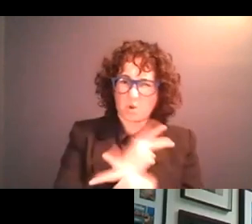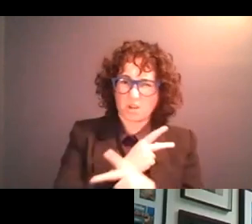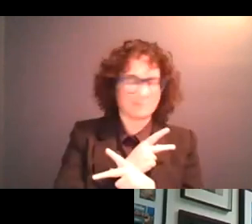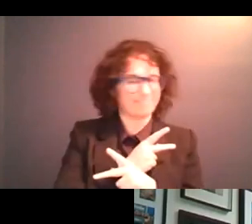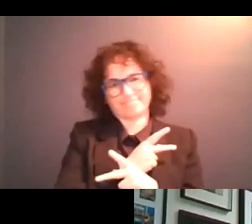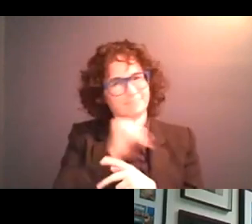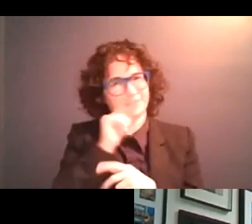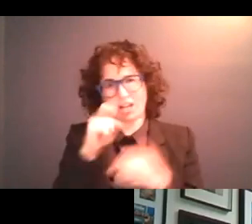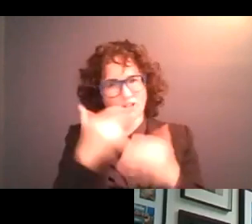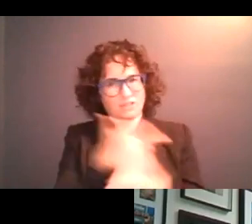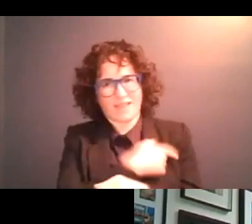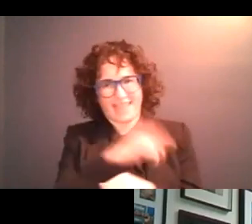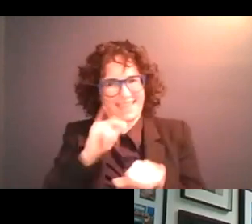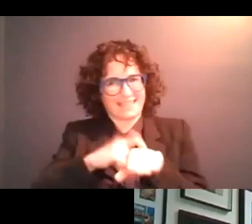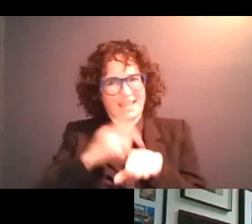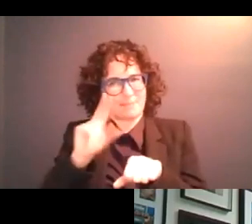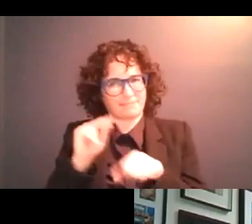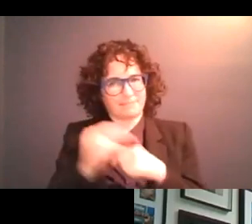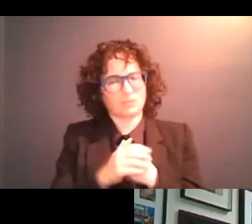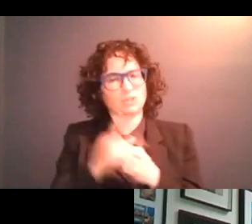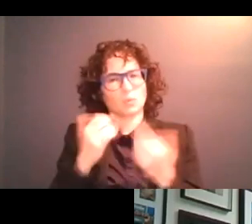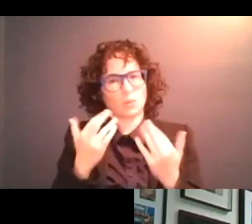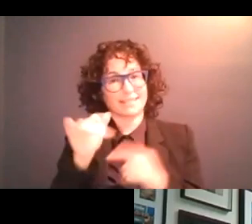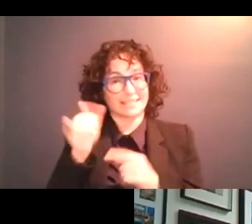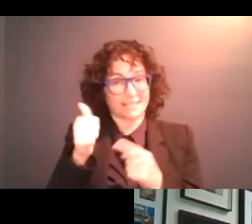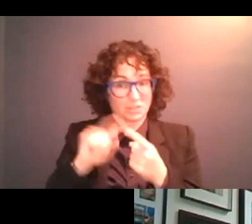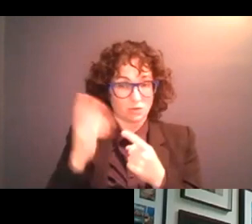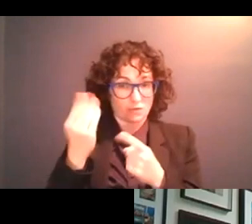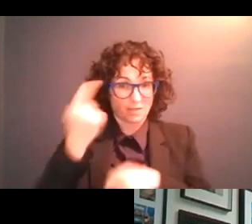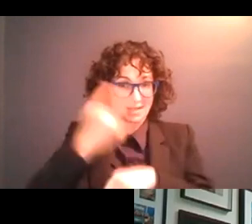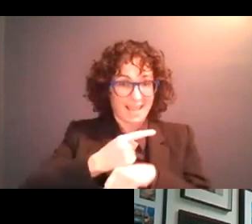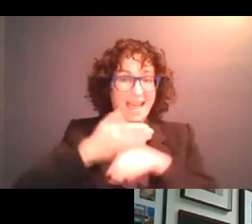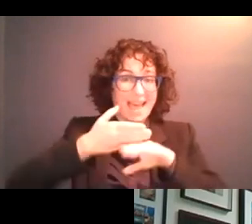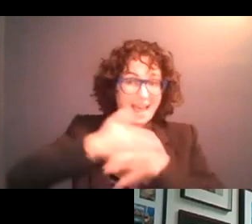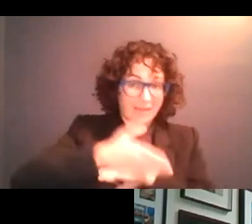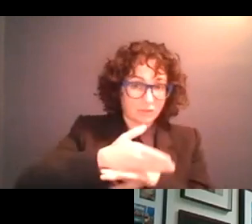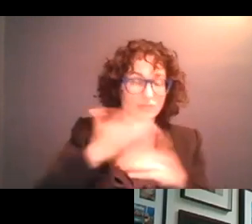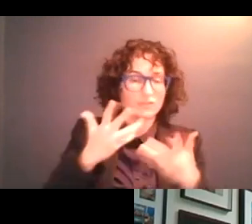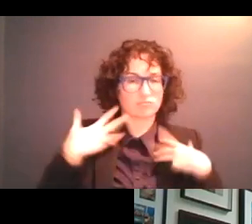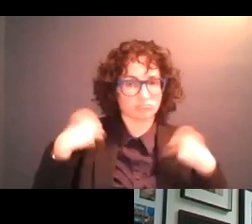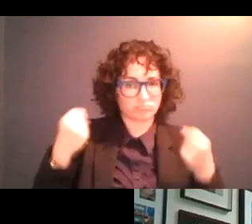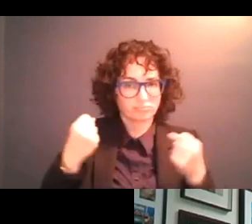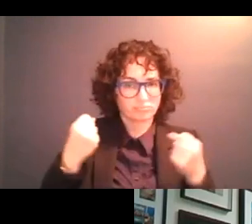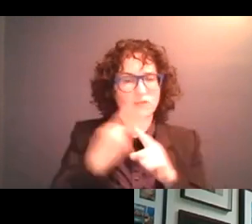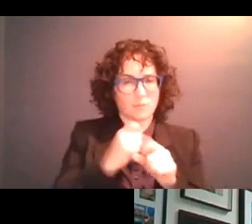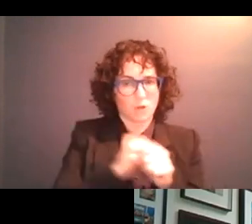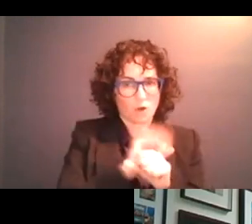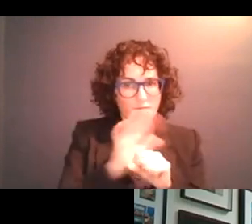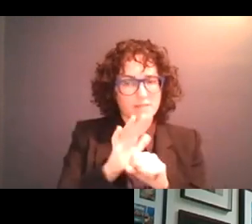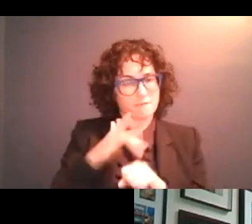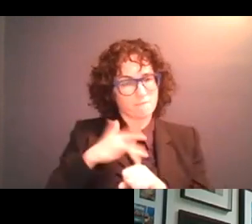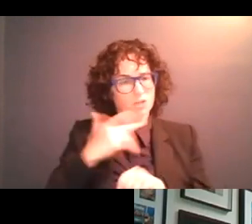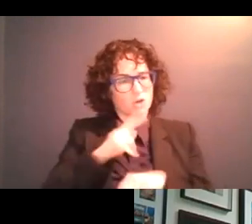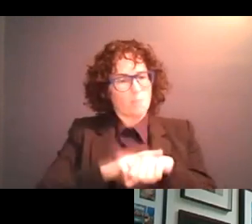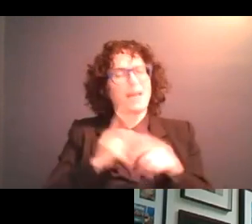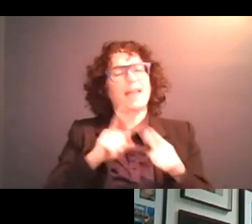time to get the vaccine. The recommendations is waiting 10 to 14 days after recuperating and being your old self before